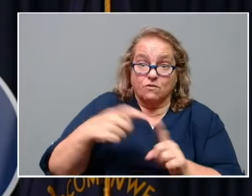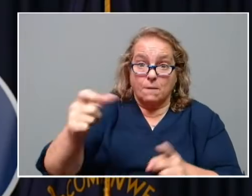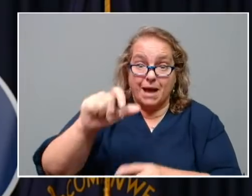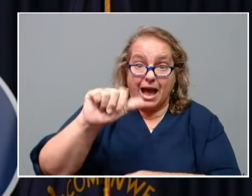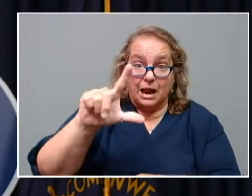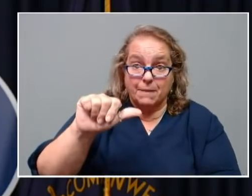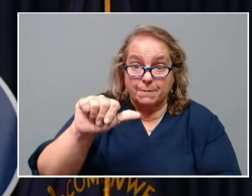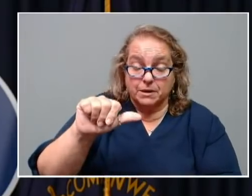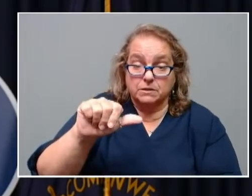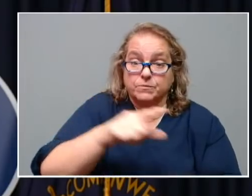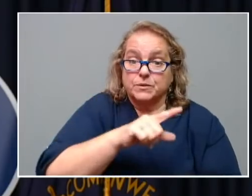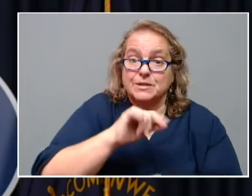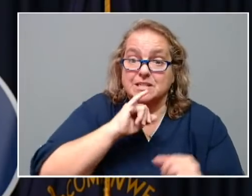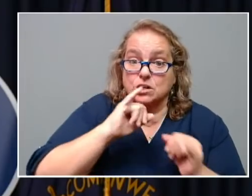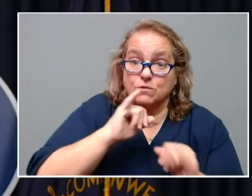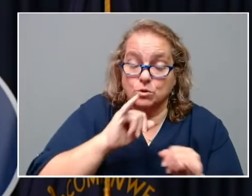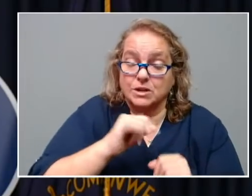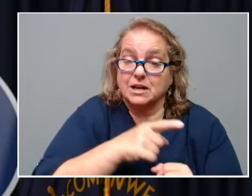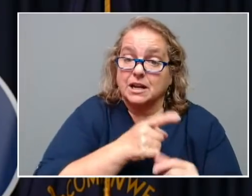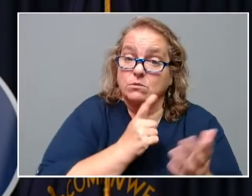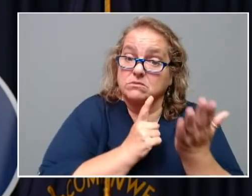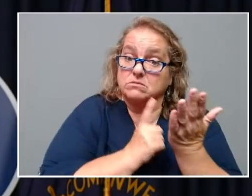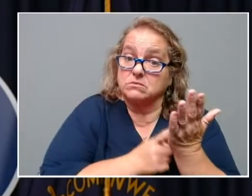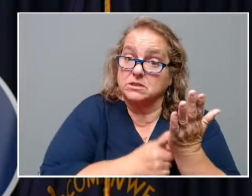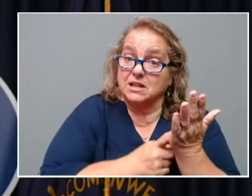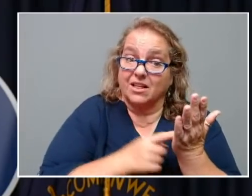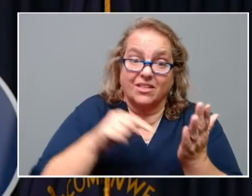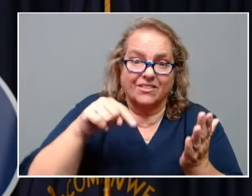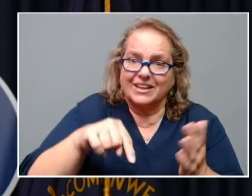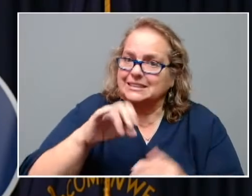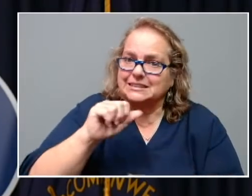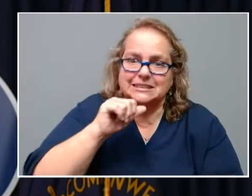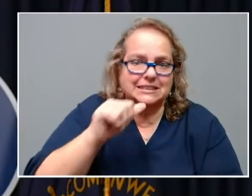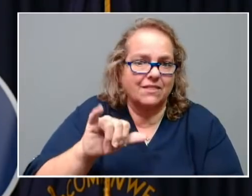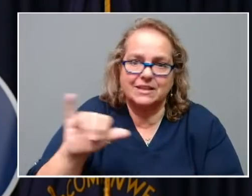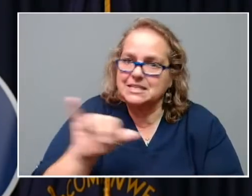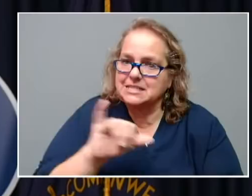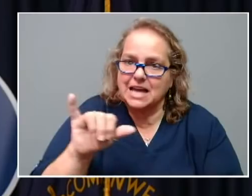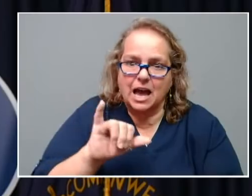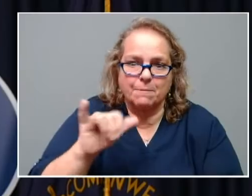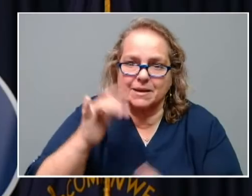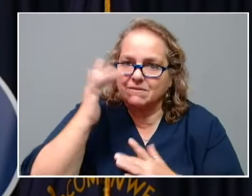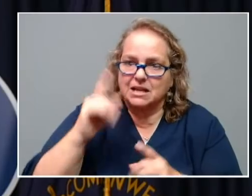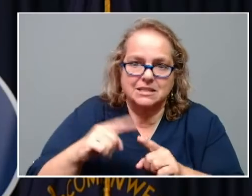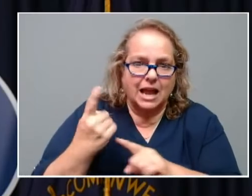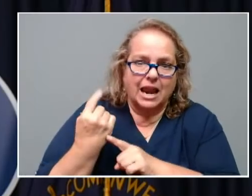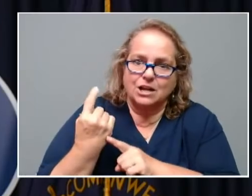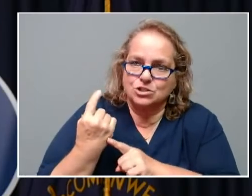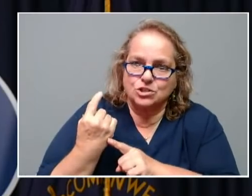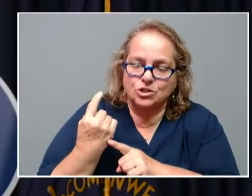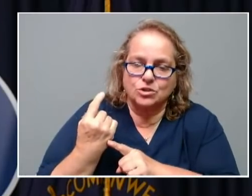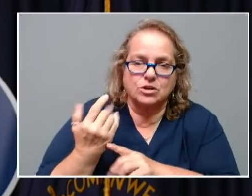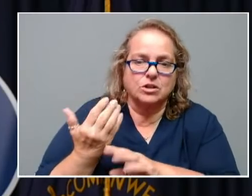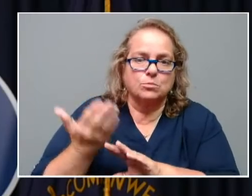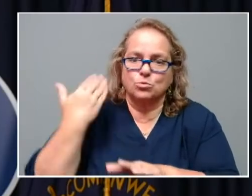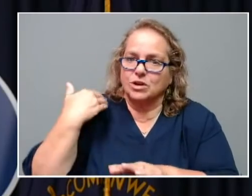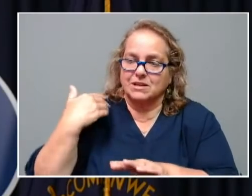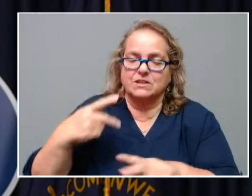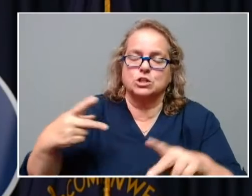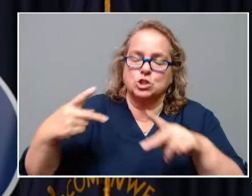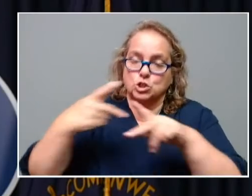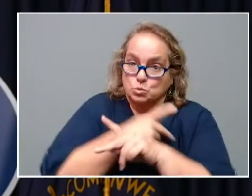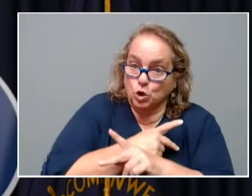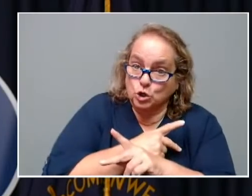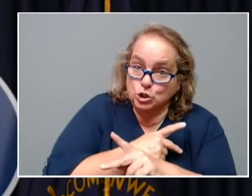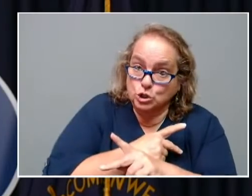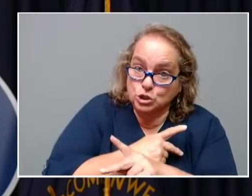interviewed and talking about how this is not the same infection as last year and the previous surges. This is much worse. And if